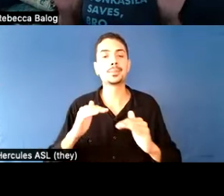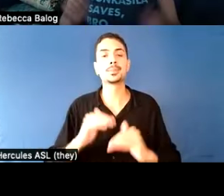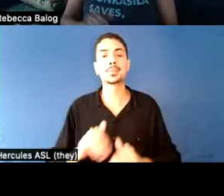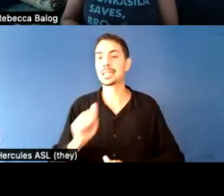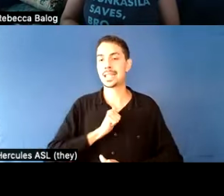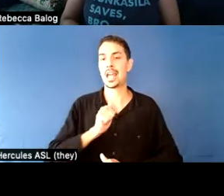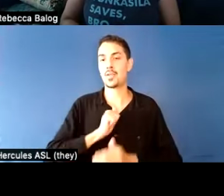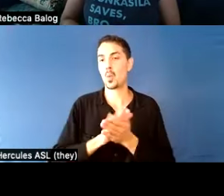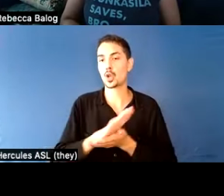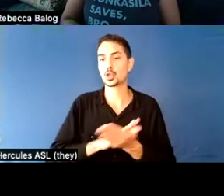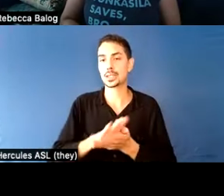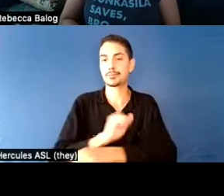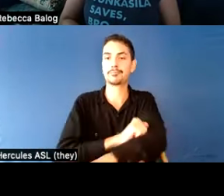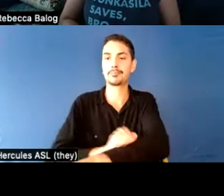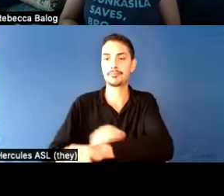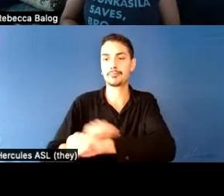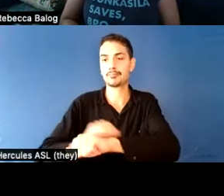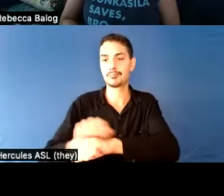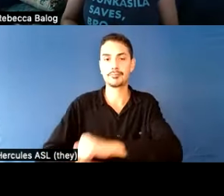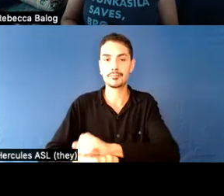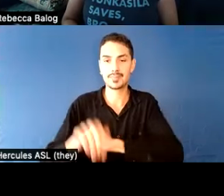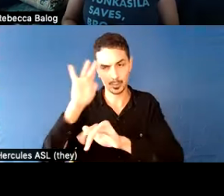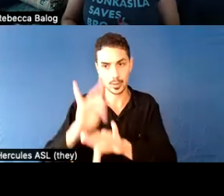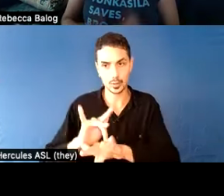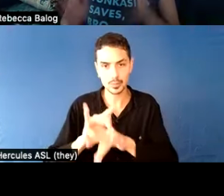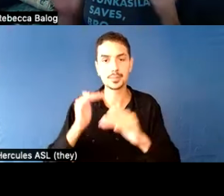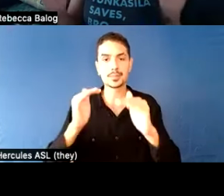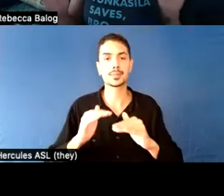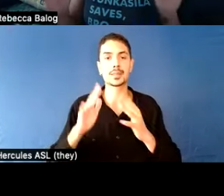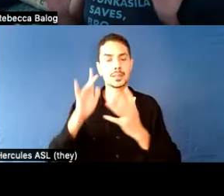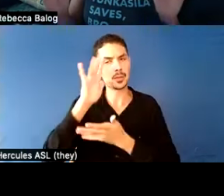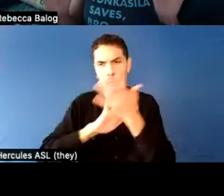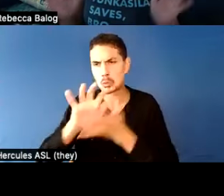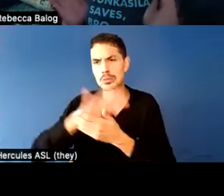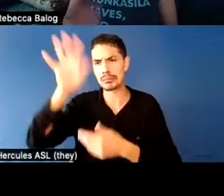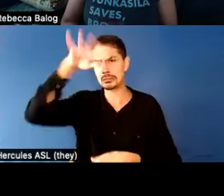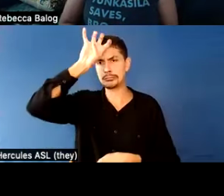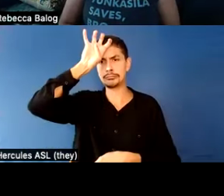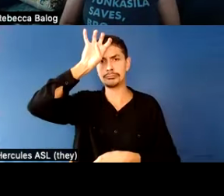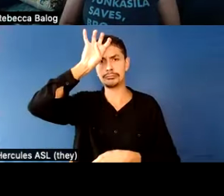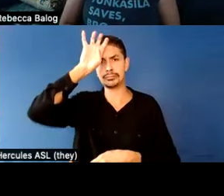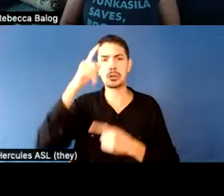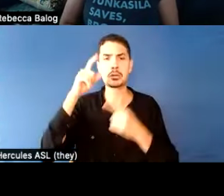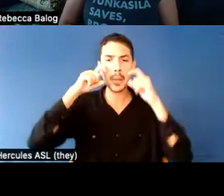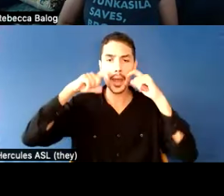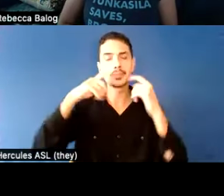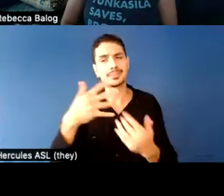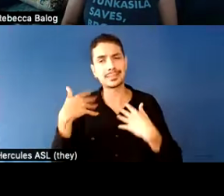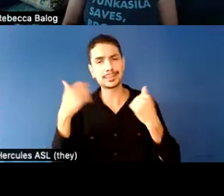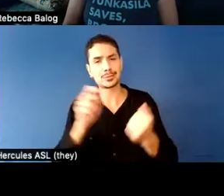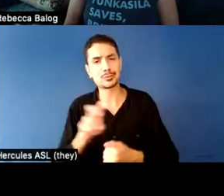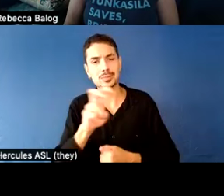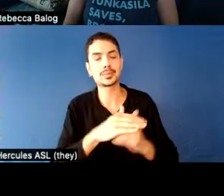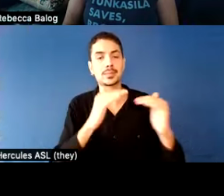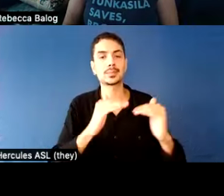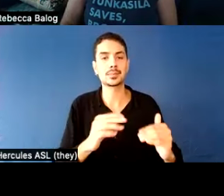right? Confusion and crying, that's, this is a healing journey. Acute sensitivity